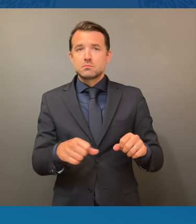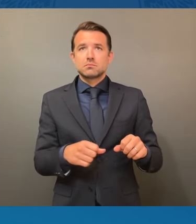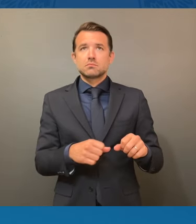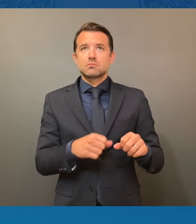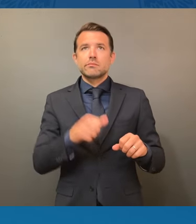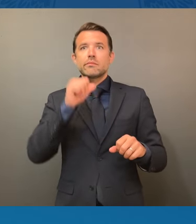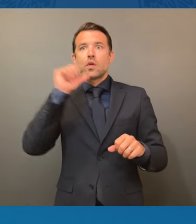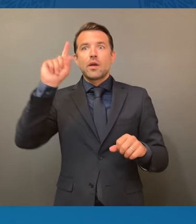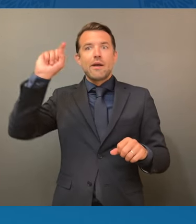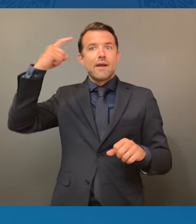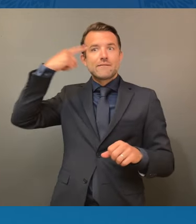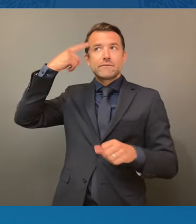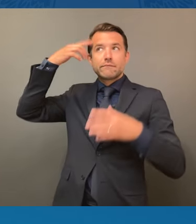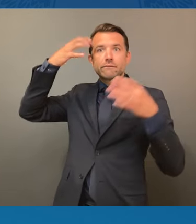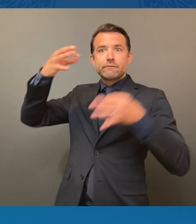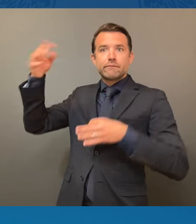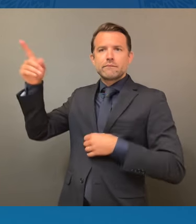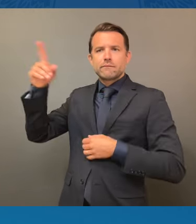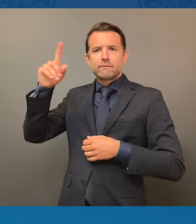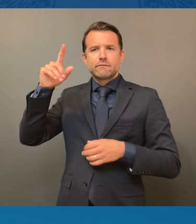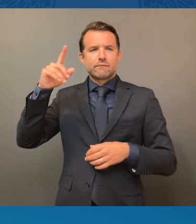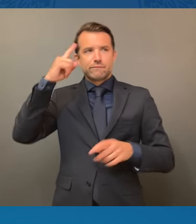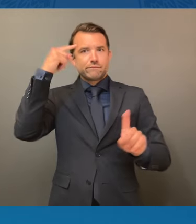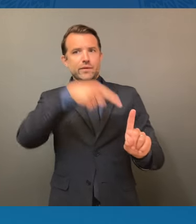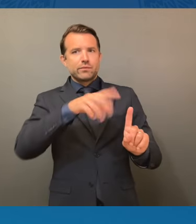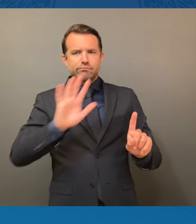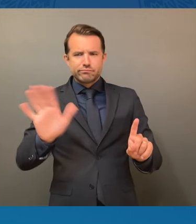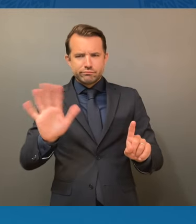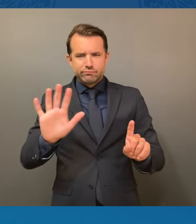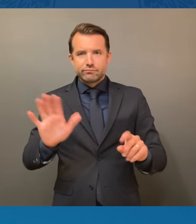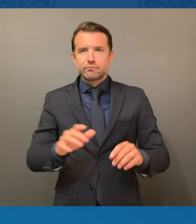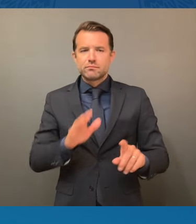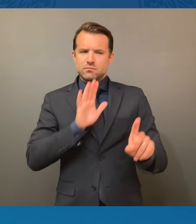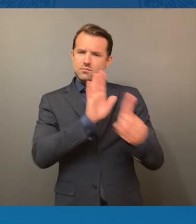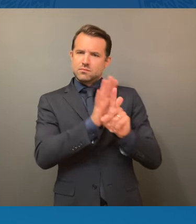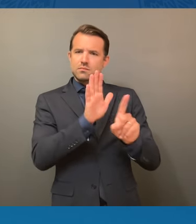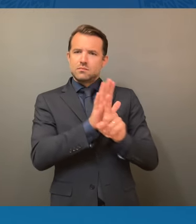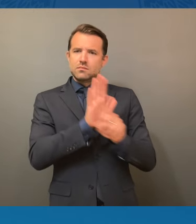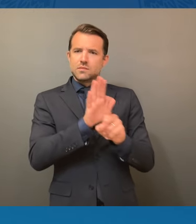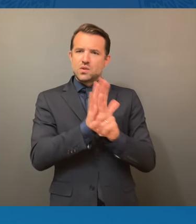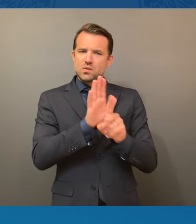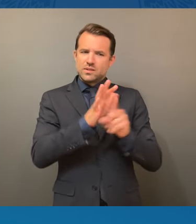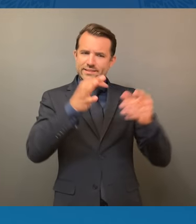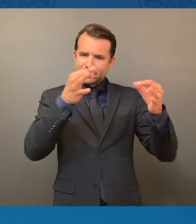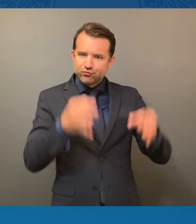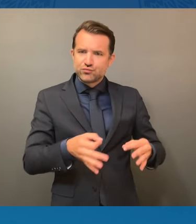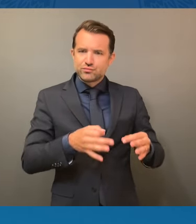not require anyone to abandon their faith or their beliefs.